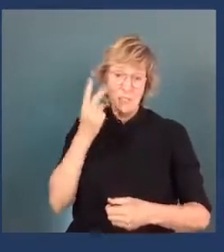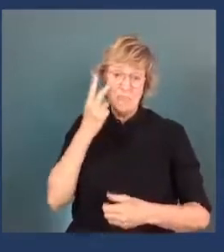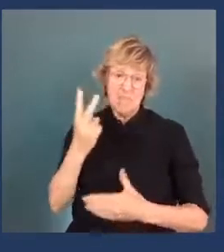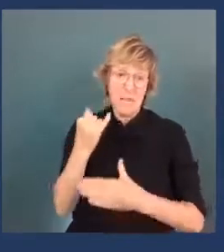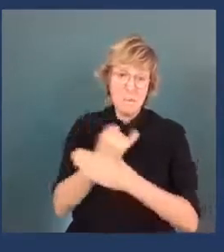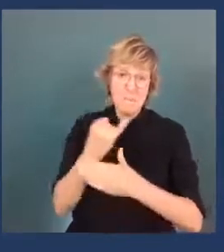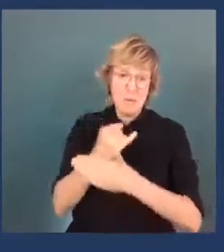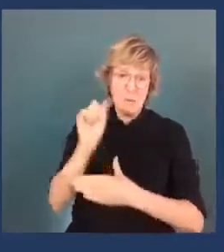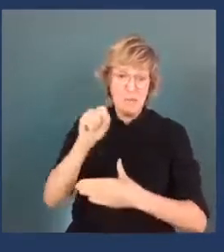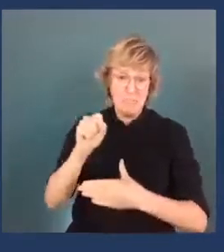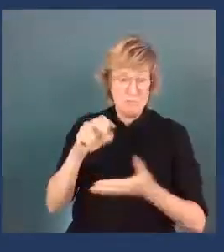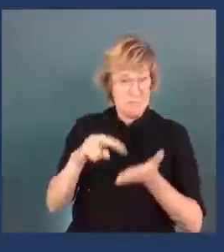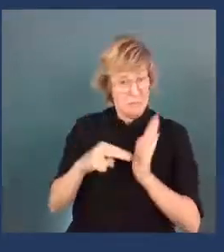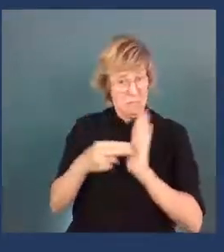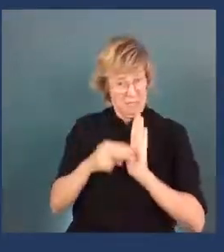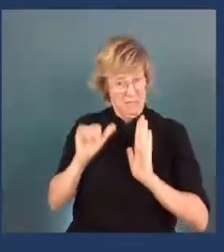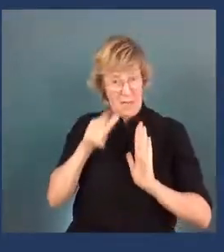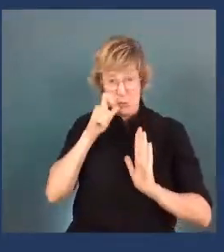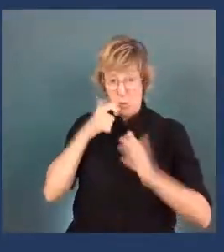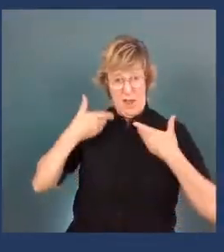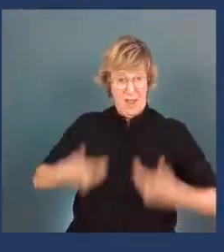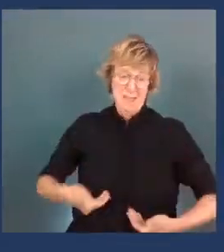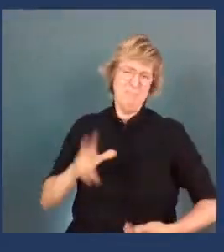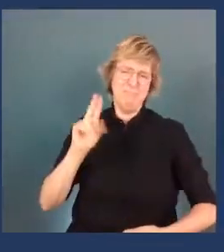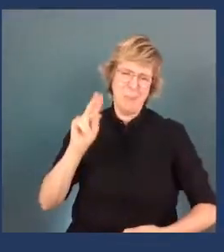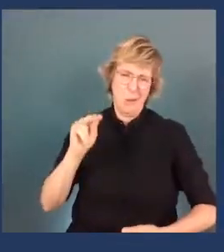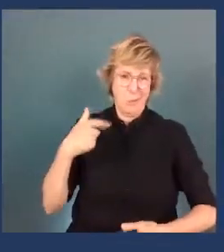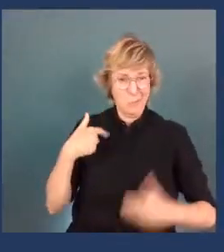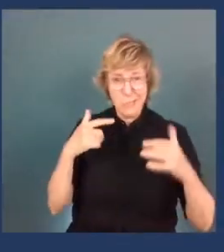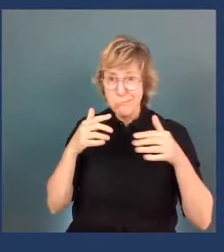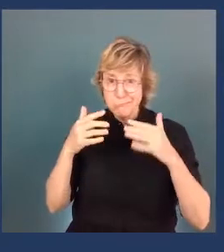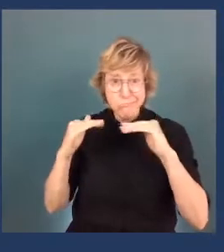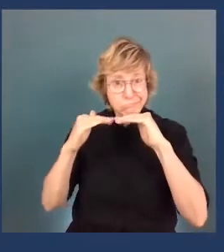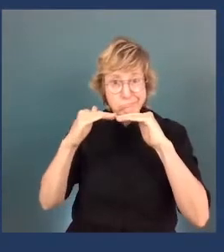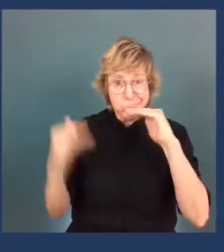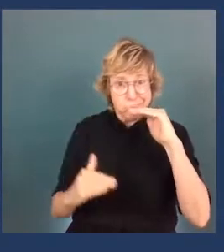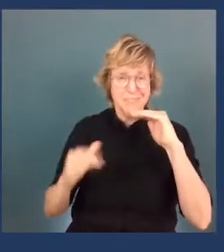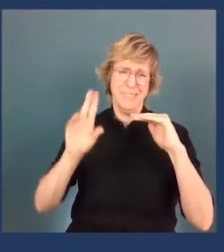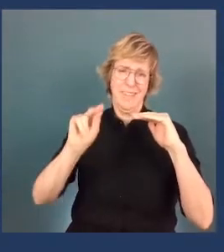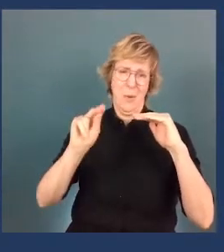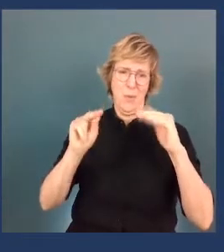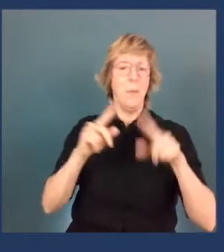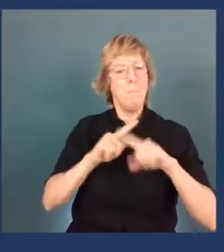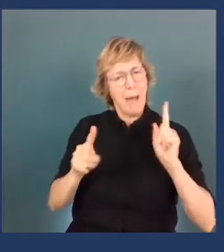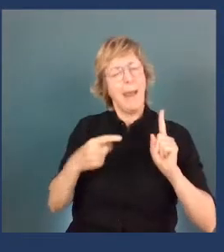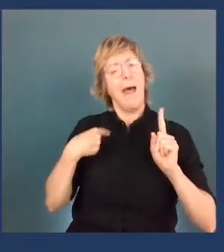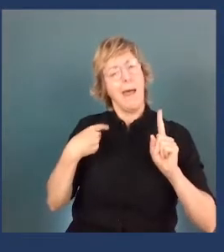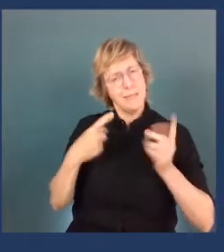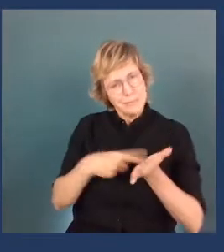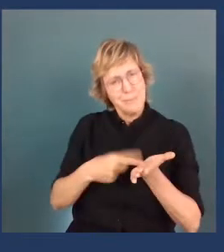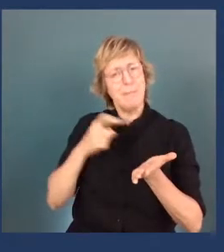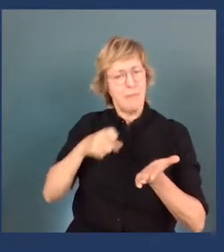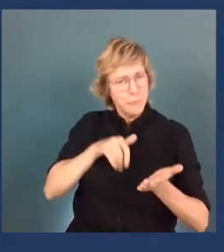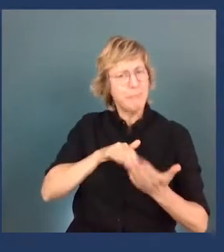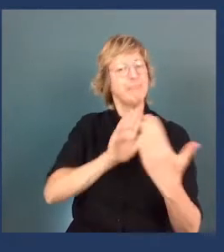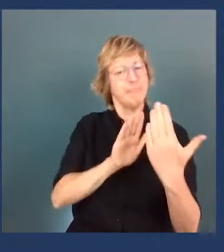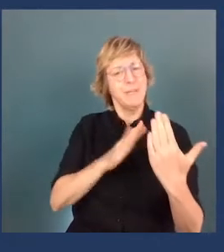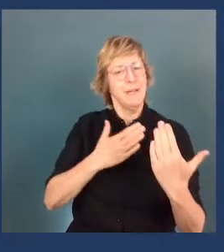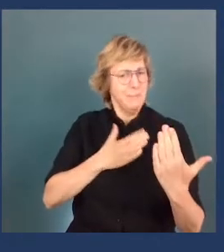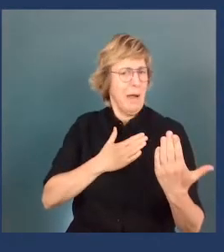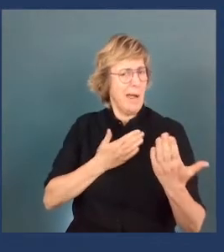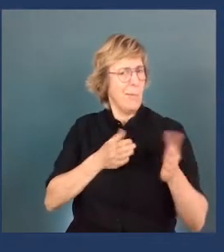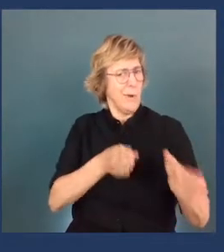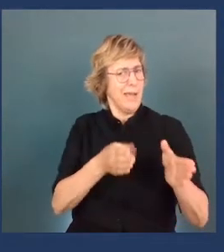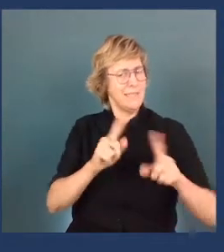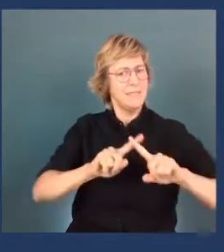but it does mean that sometimes I have to approach things just a little bit differently. It's now widely recognised that